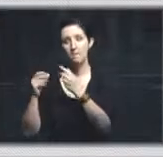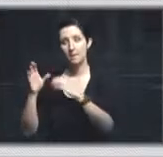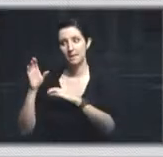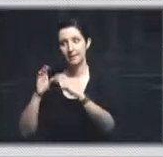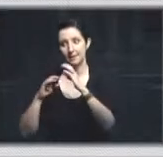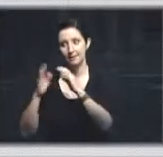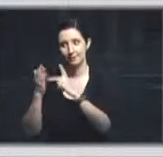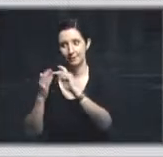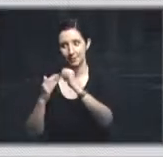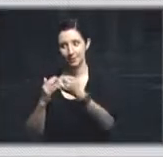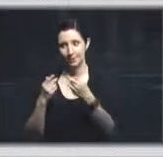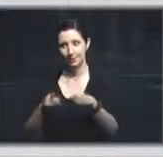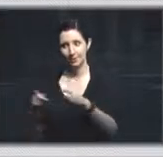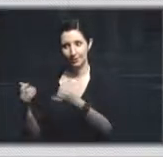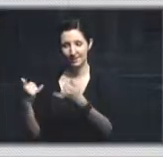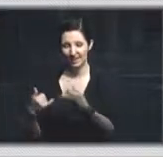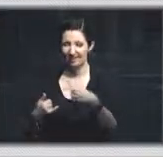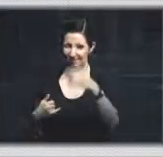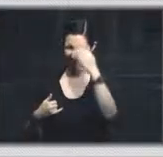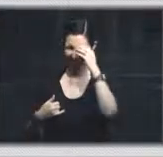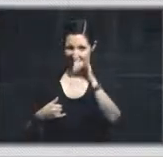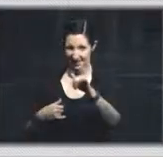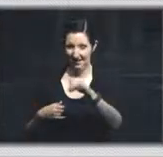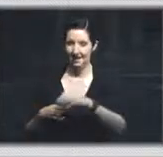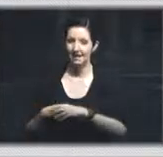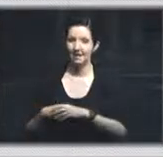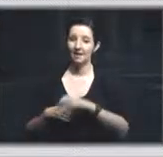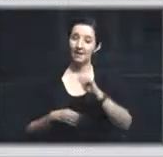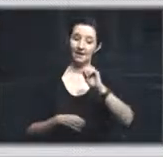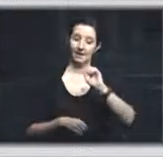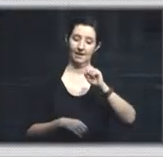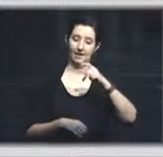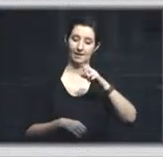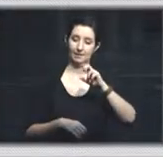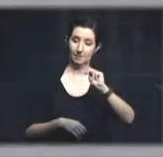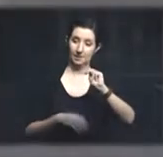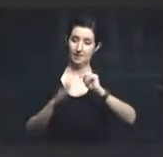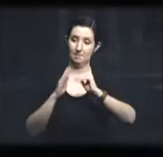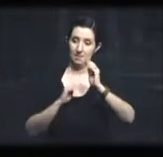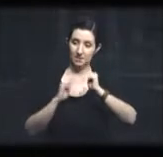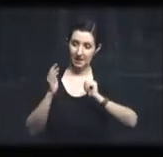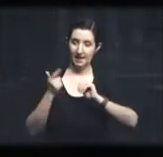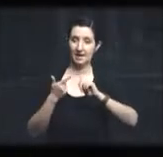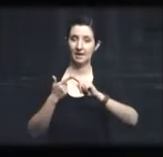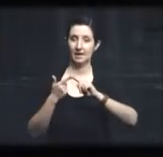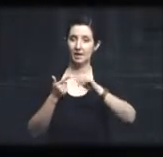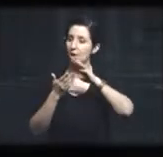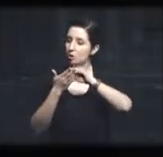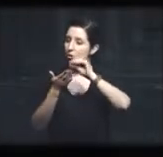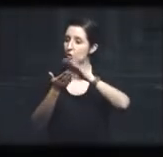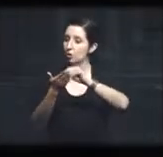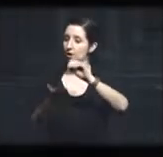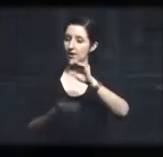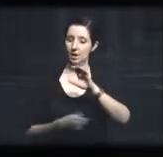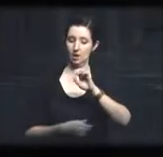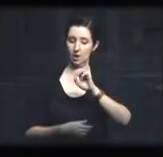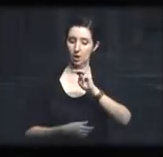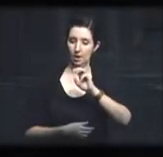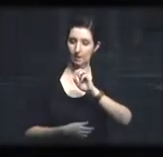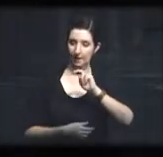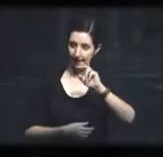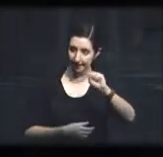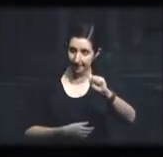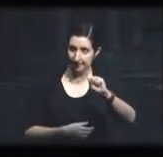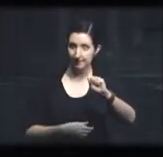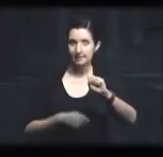know. The Aspen Building, the Learning Commons, the Hillside on the south side of the campus, the north side,